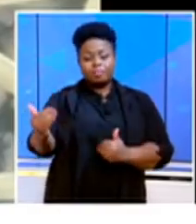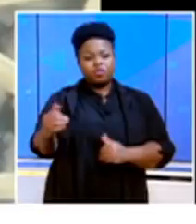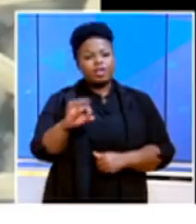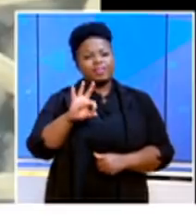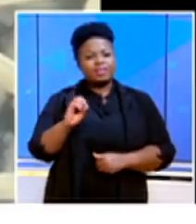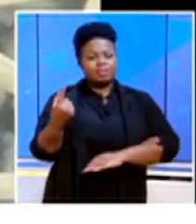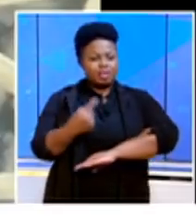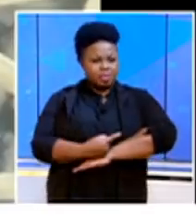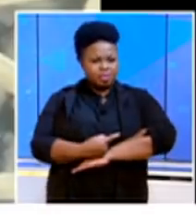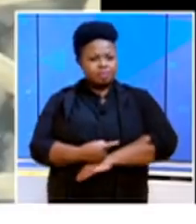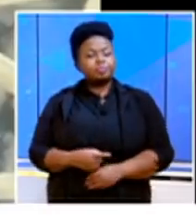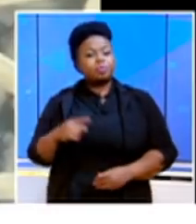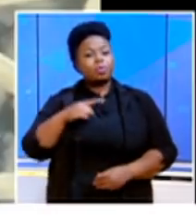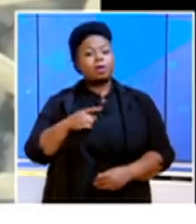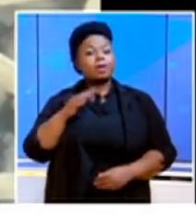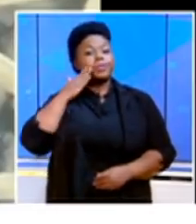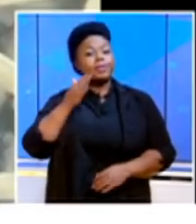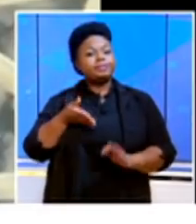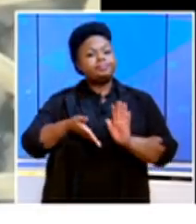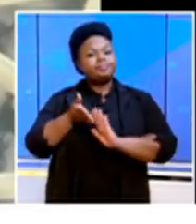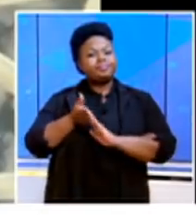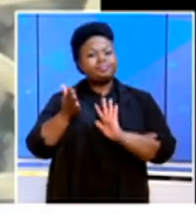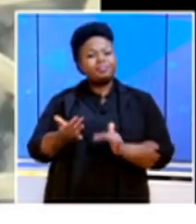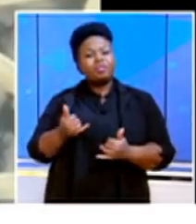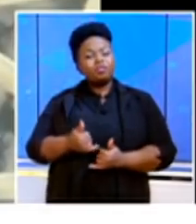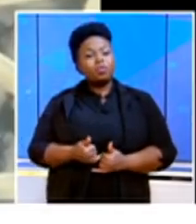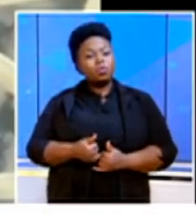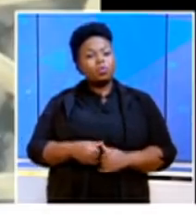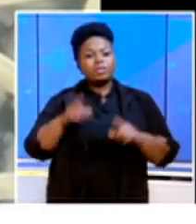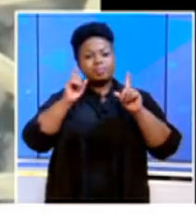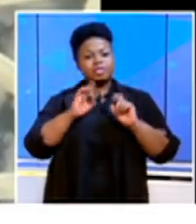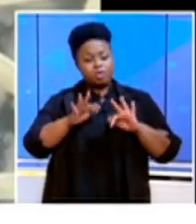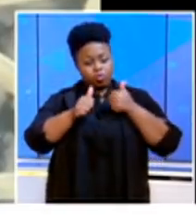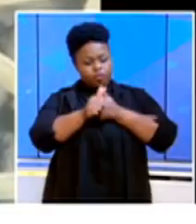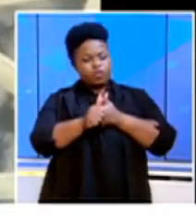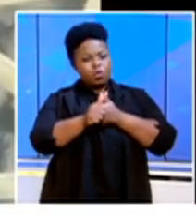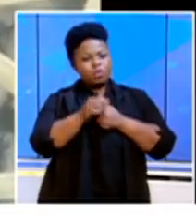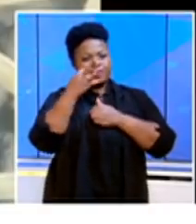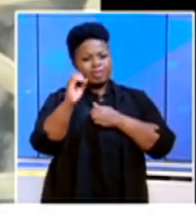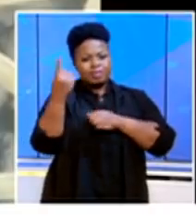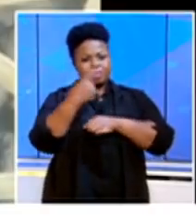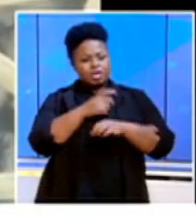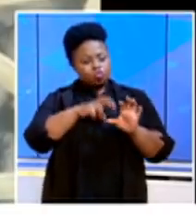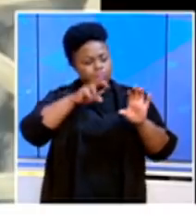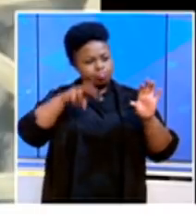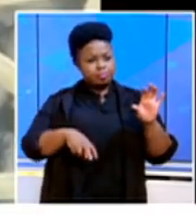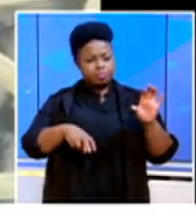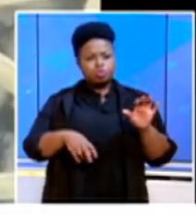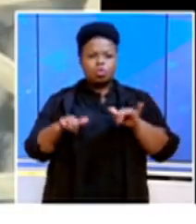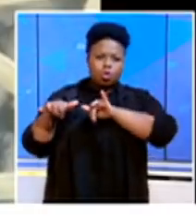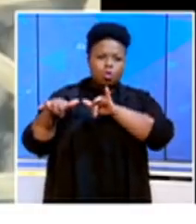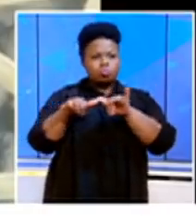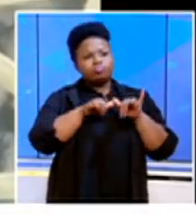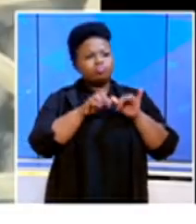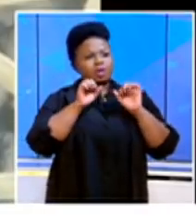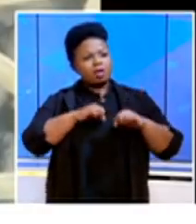execution and operationalization of the step-aside principle, there is uniformity and consistency.